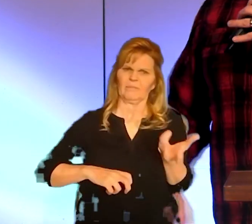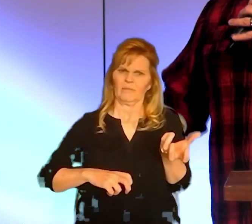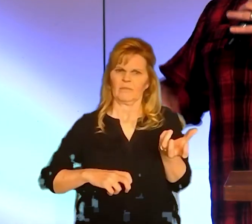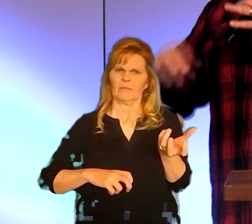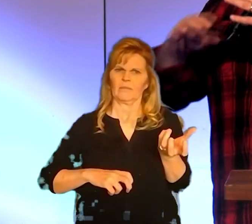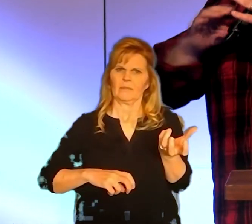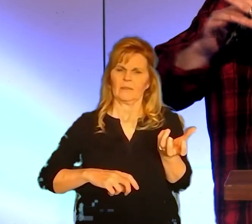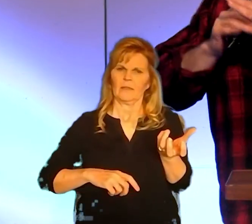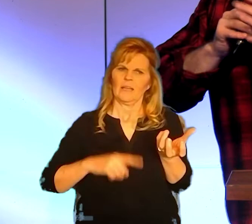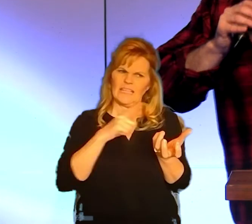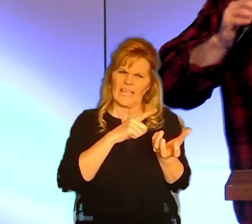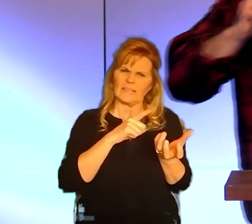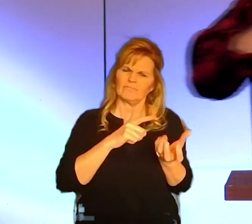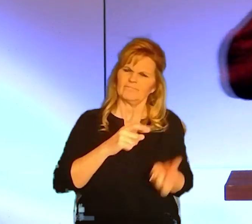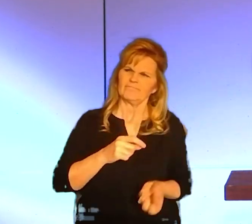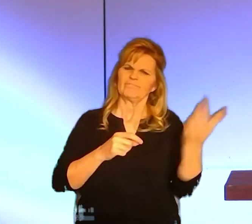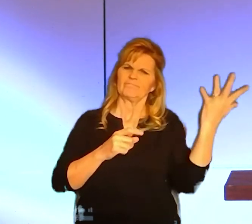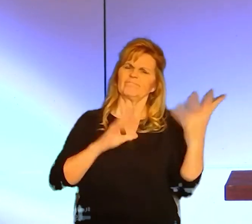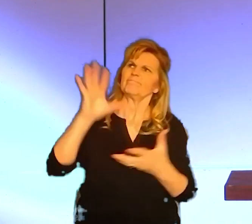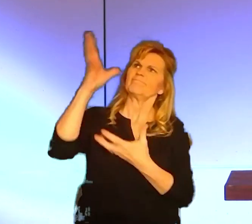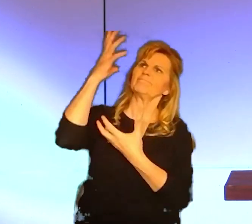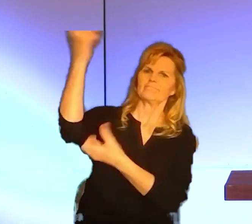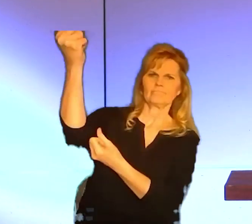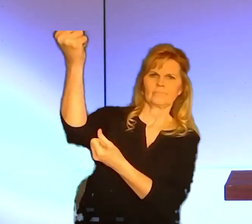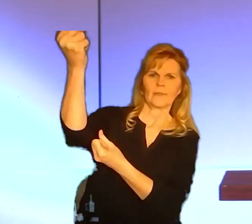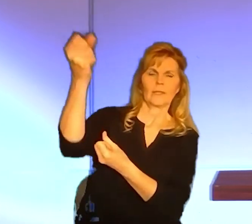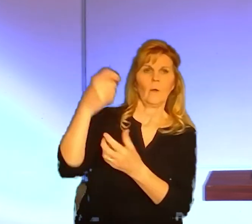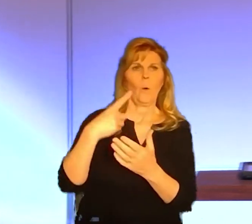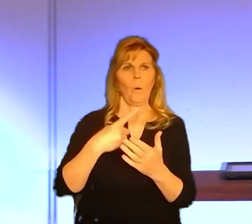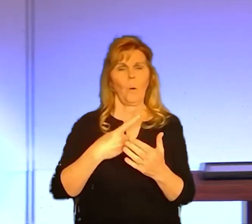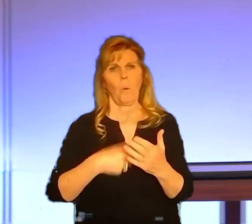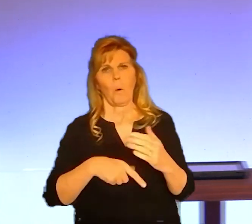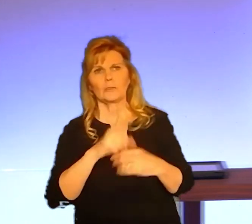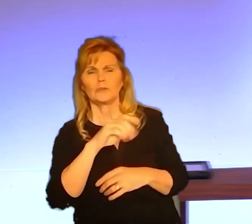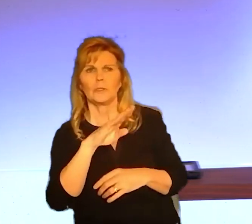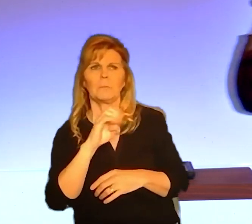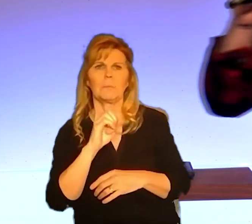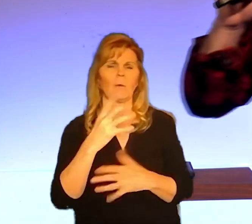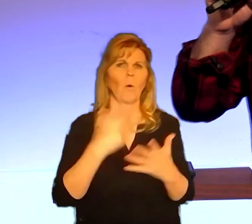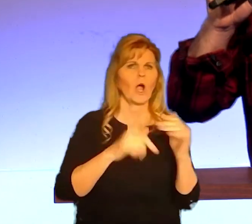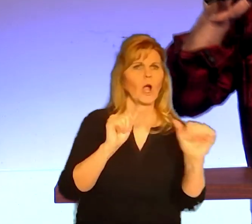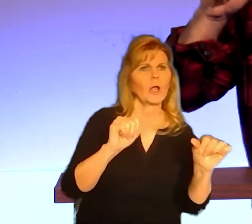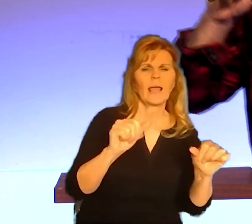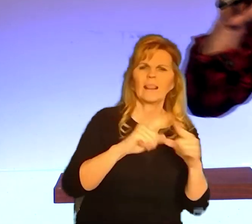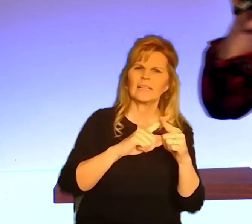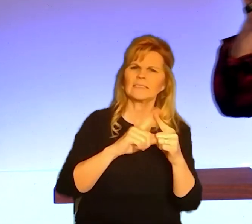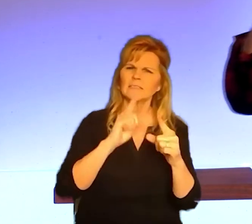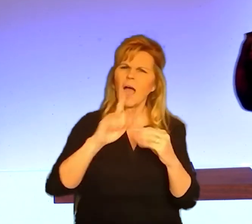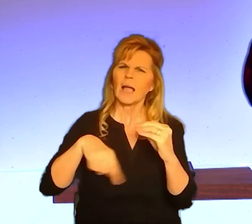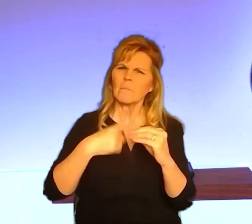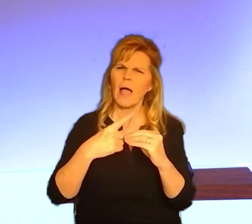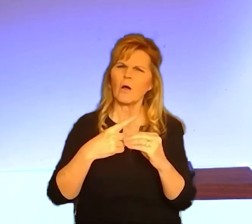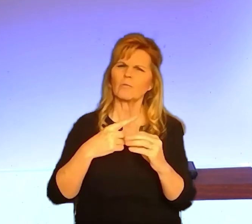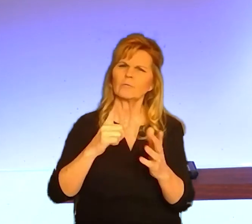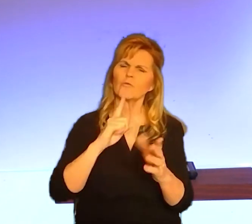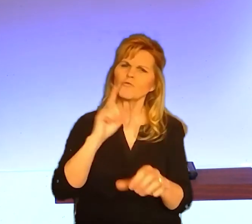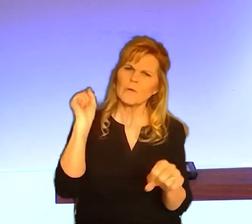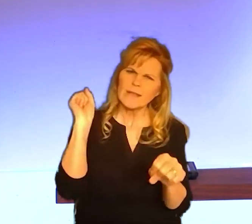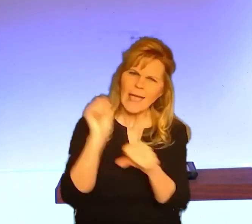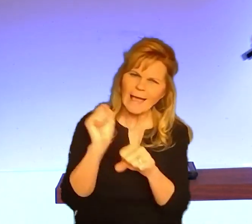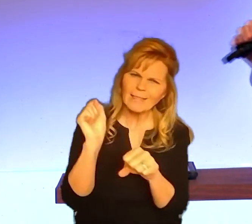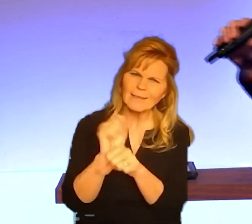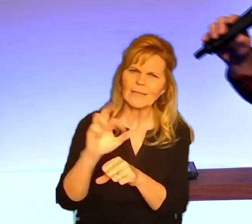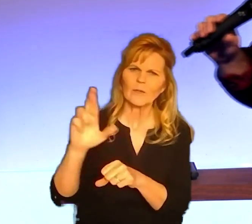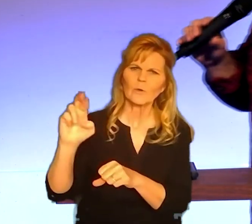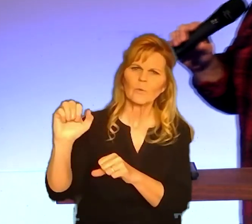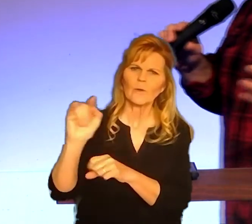boat. Instead of thinking, well, what could be, what should be? Like, let's just deal with reality. Like, let's deal with what